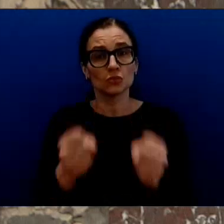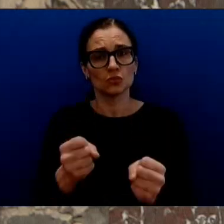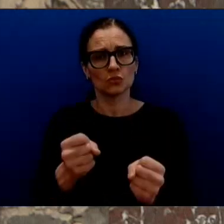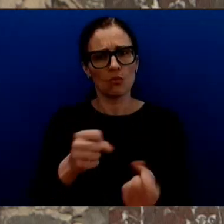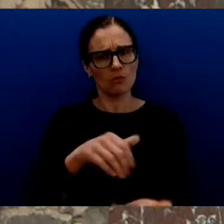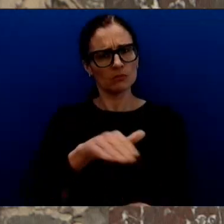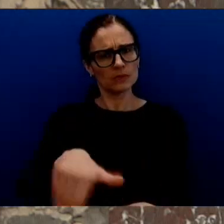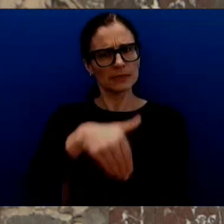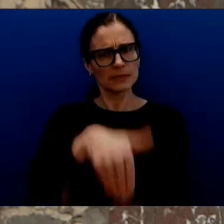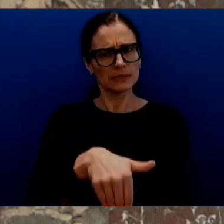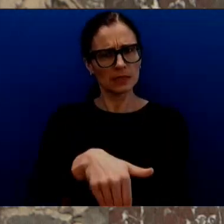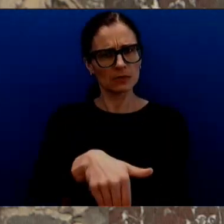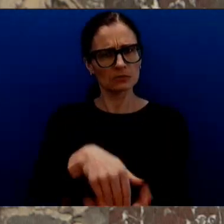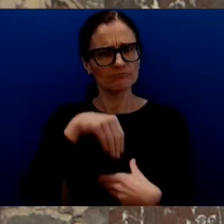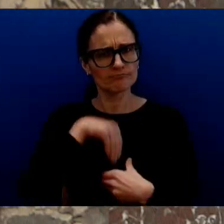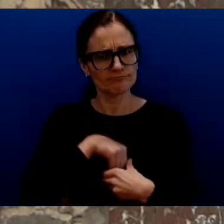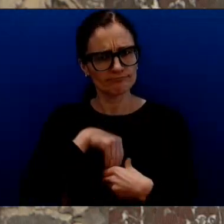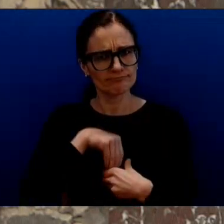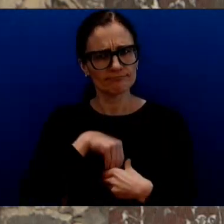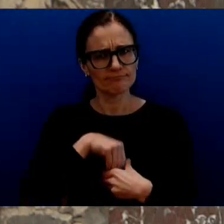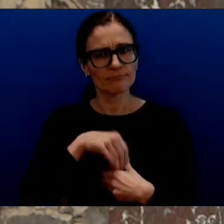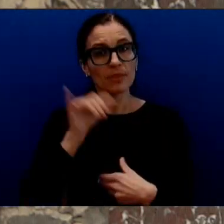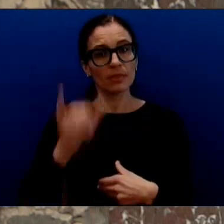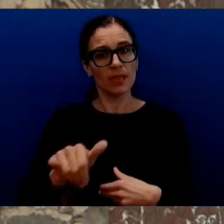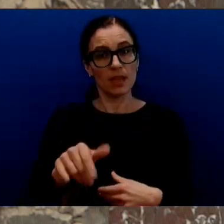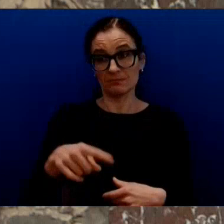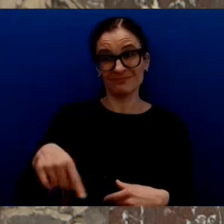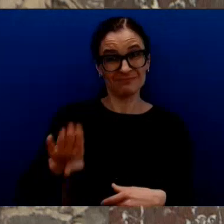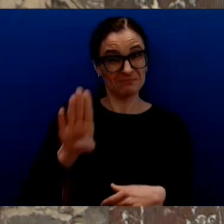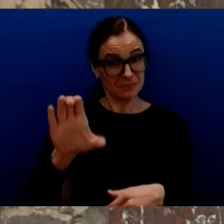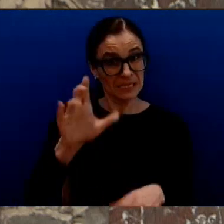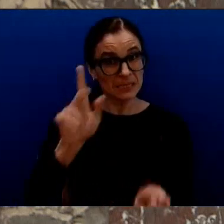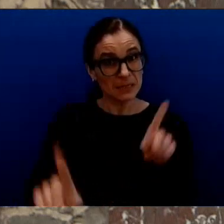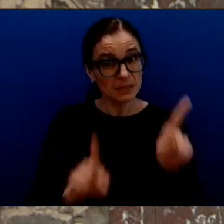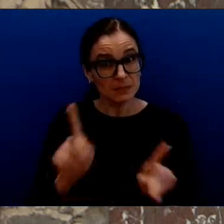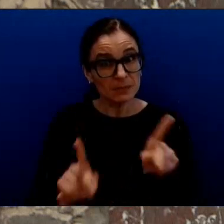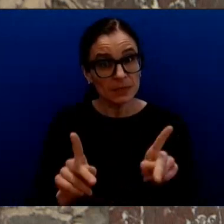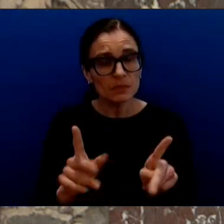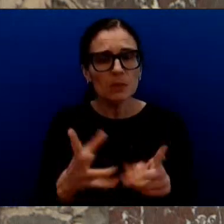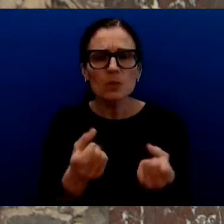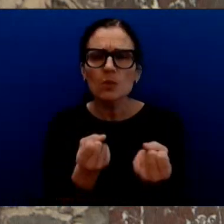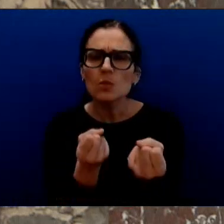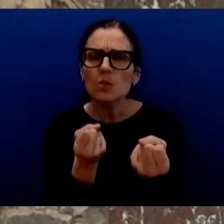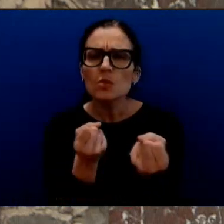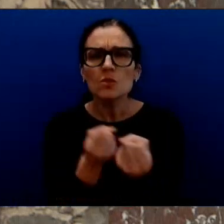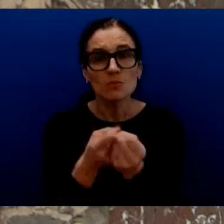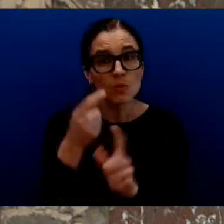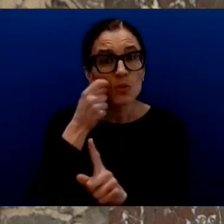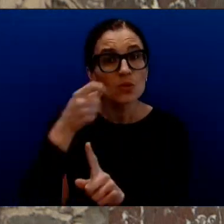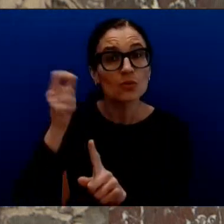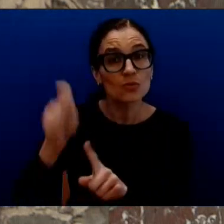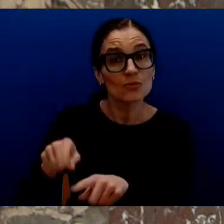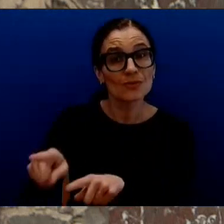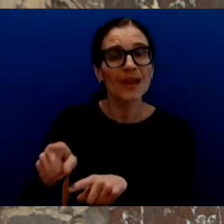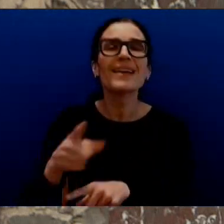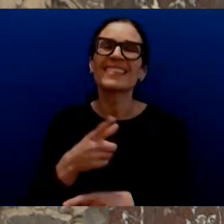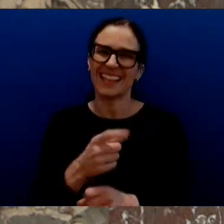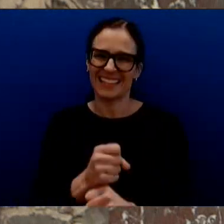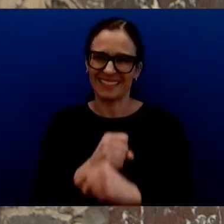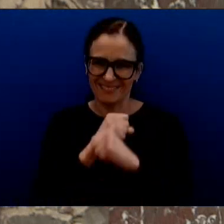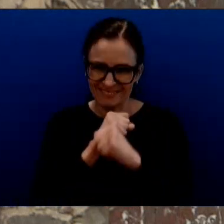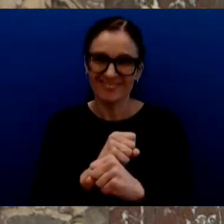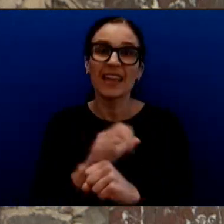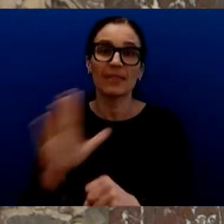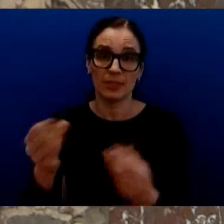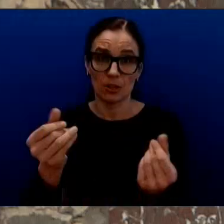other Canadians in standing with the people of Ukraine as they defend their land. It is unacceptable to have dictators